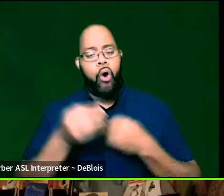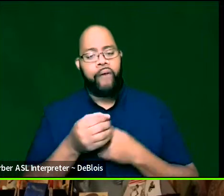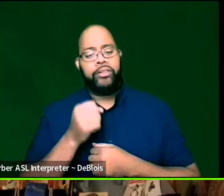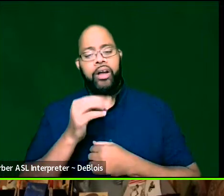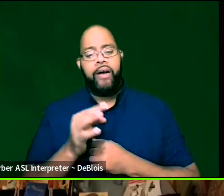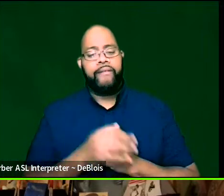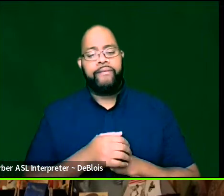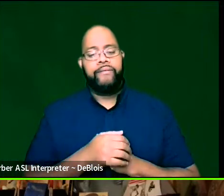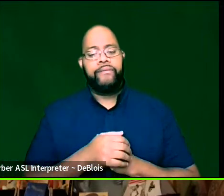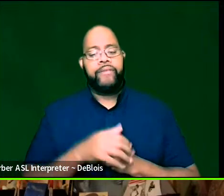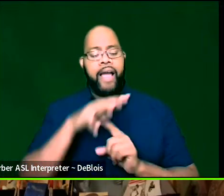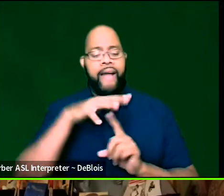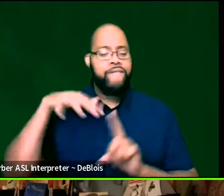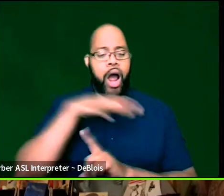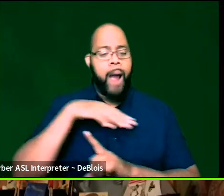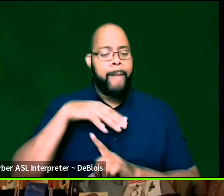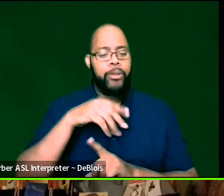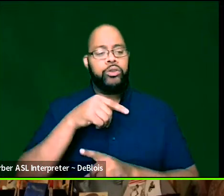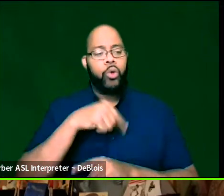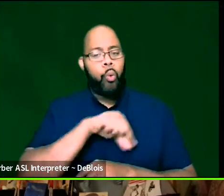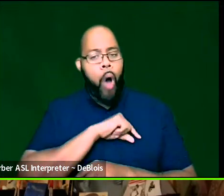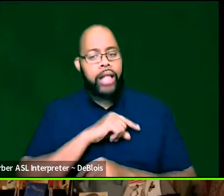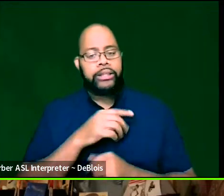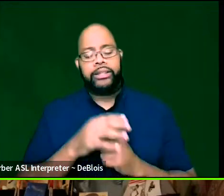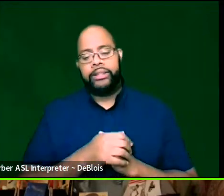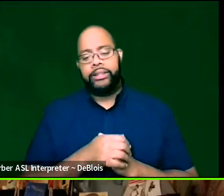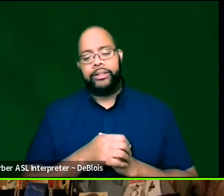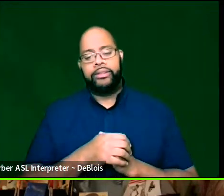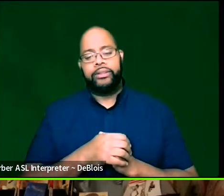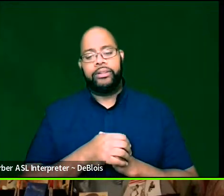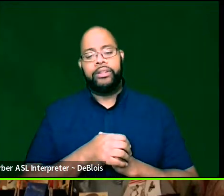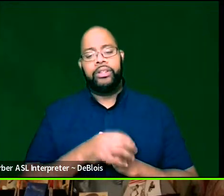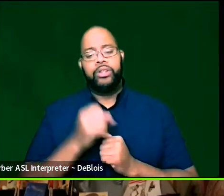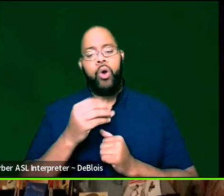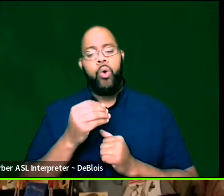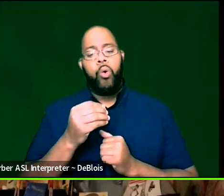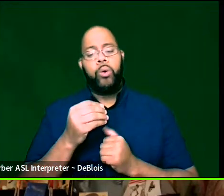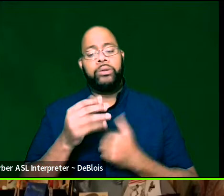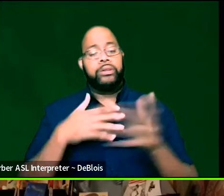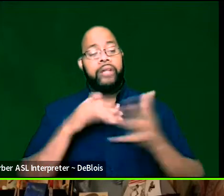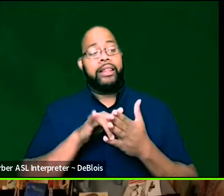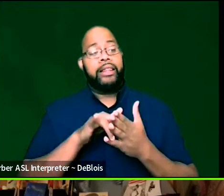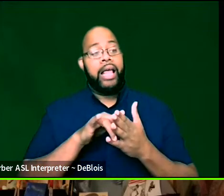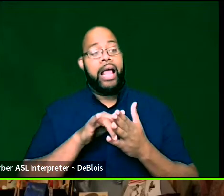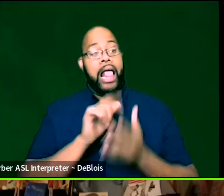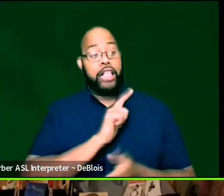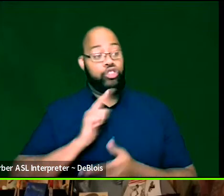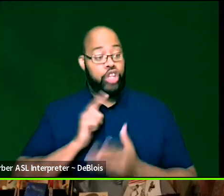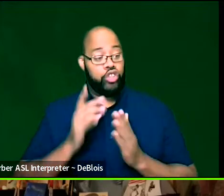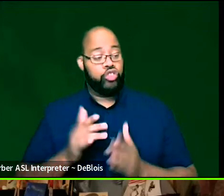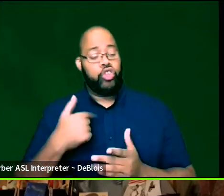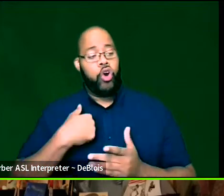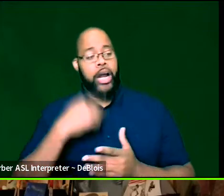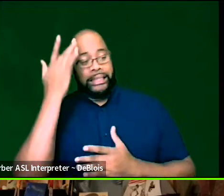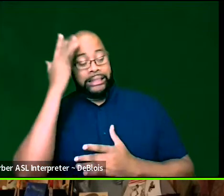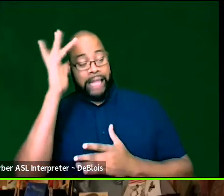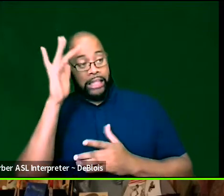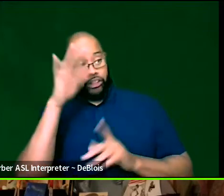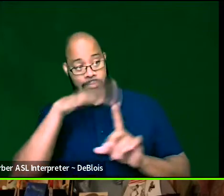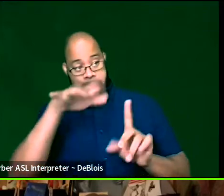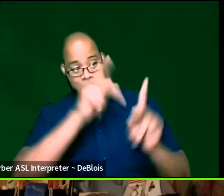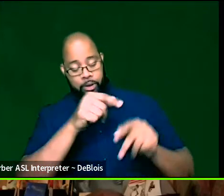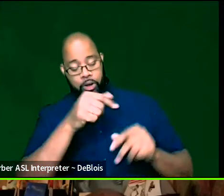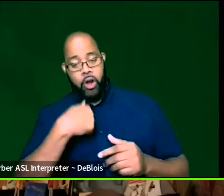of Environmental Quality. And so even the legislators, our intelligentsia,